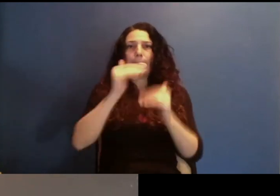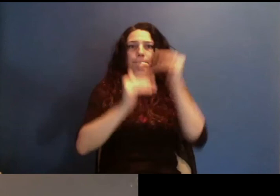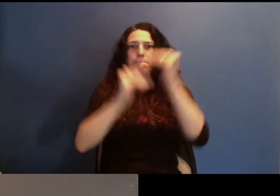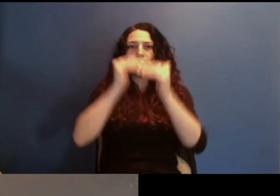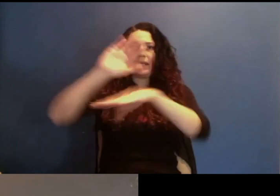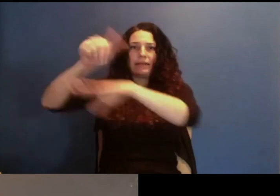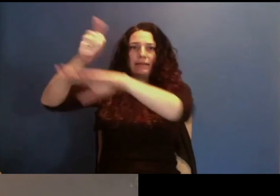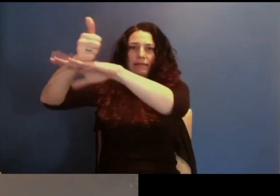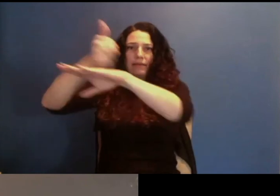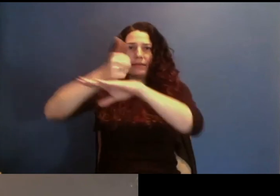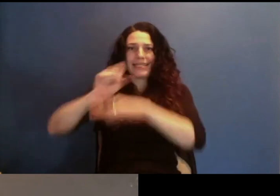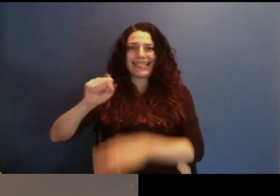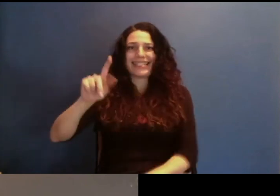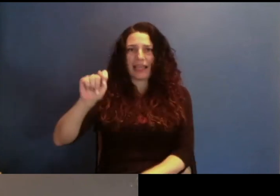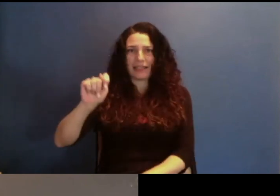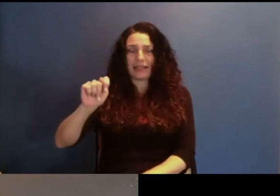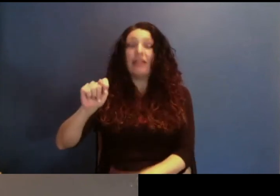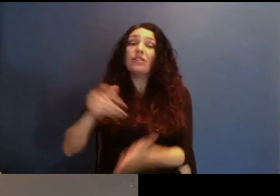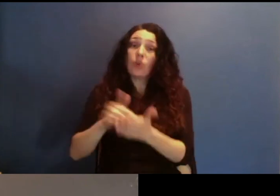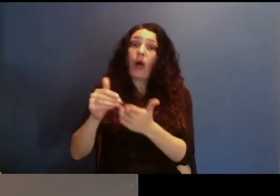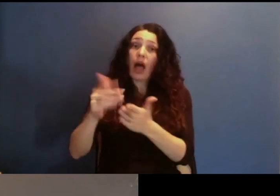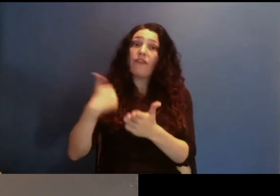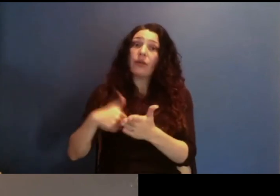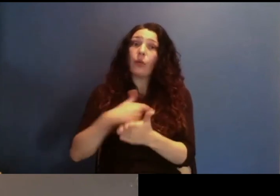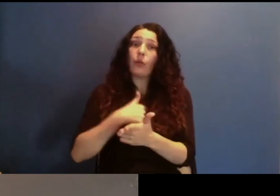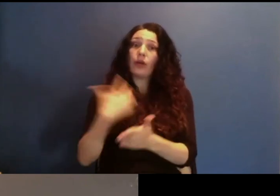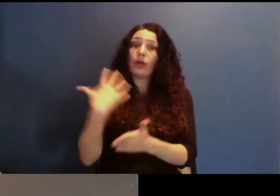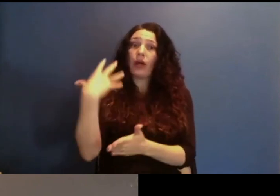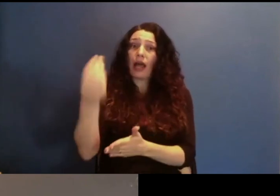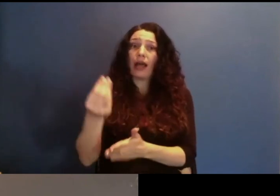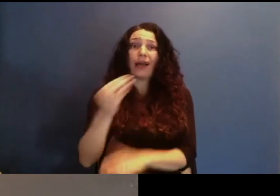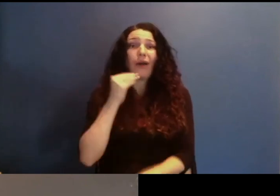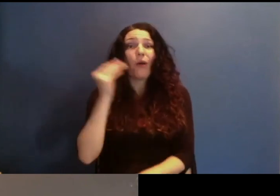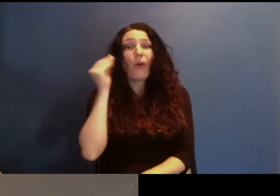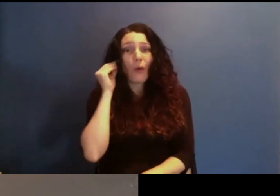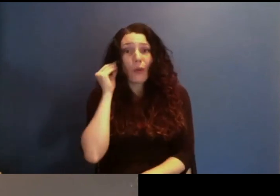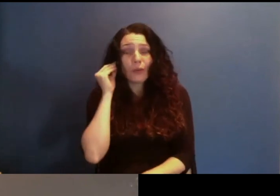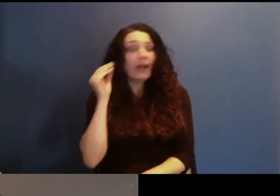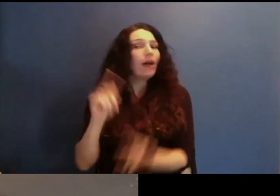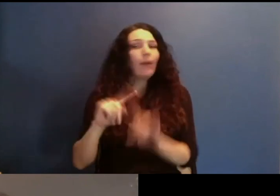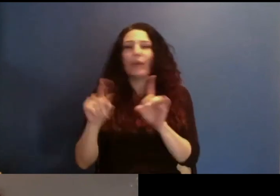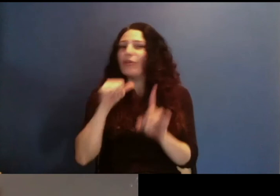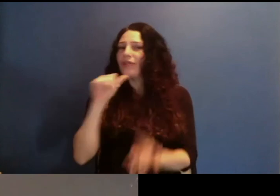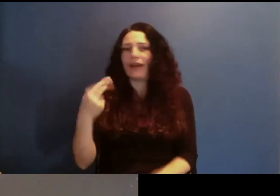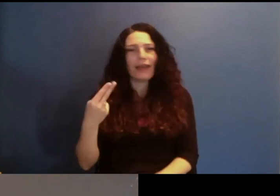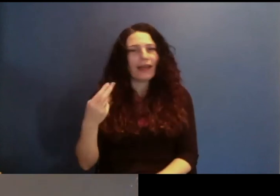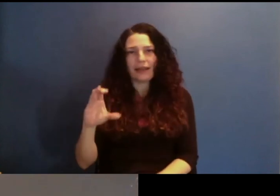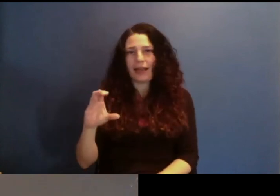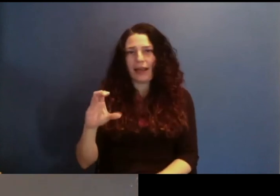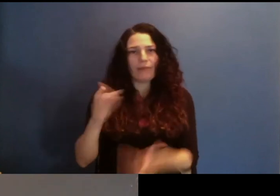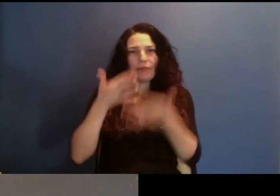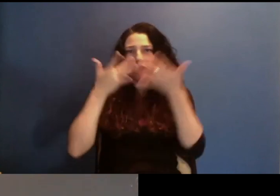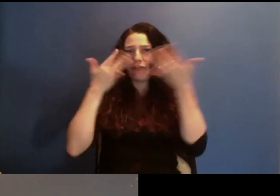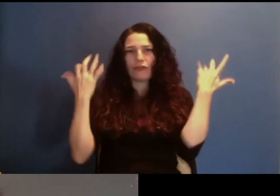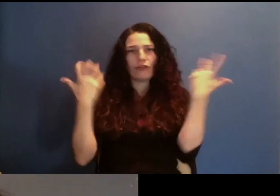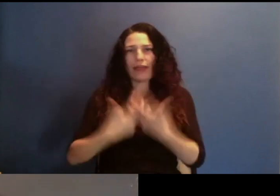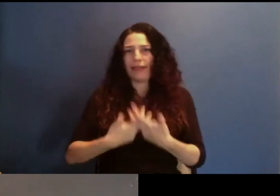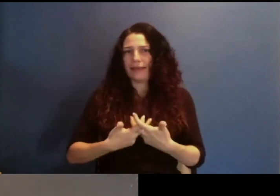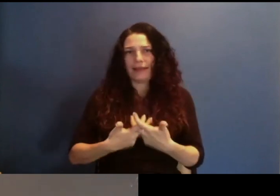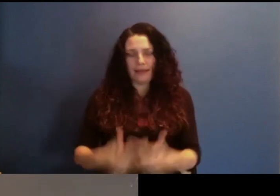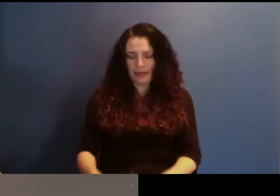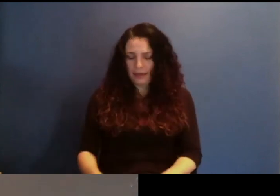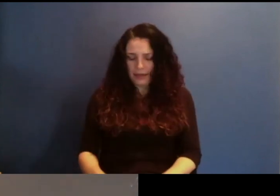a lot of the times, like that are not handicap friendly. You know, we were talking about this before this, but how